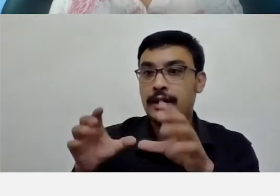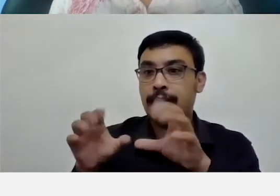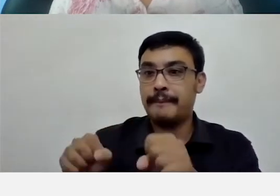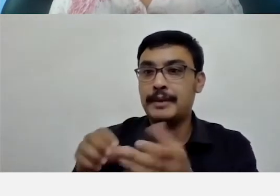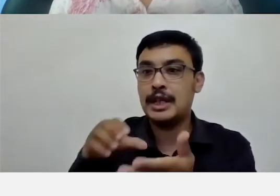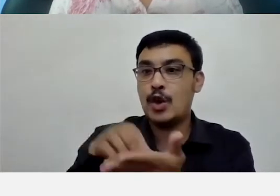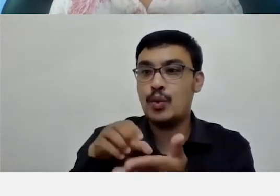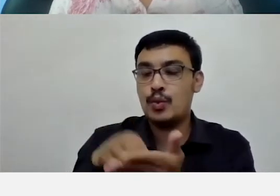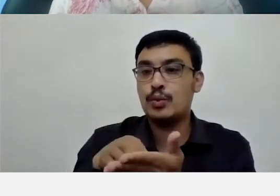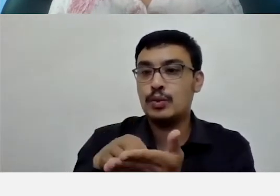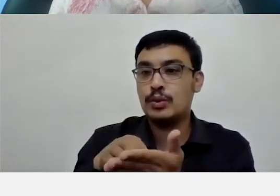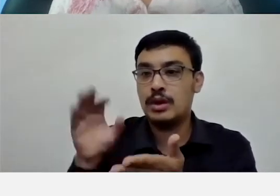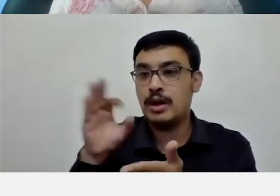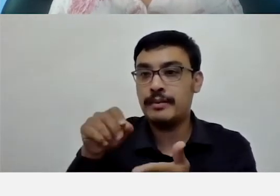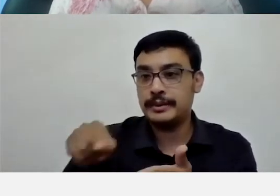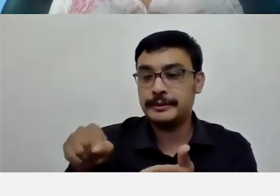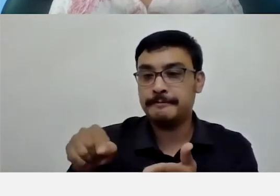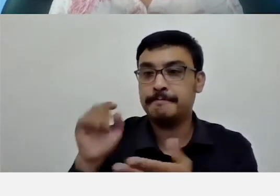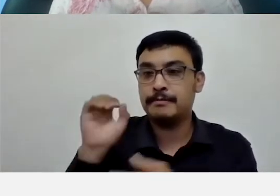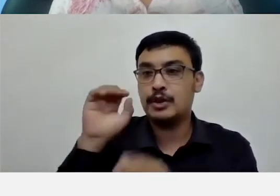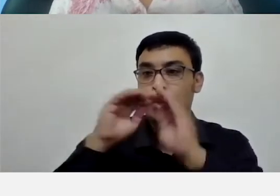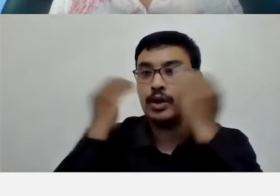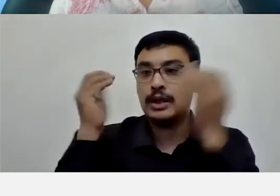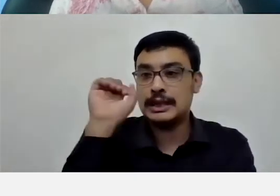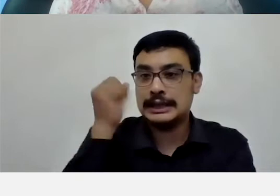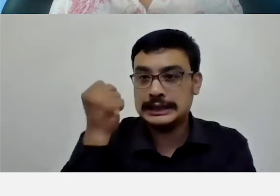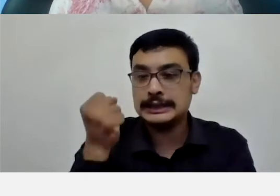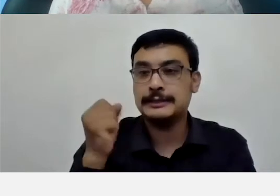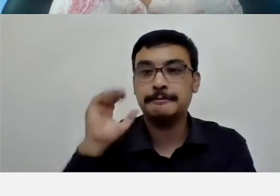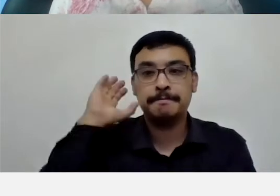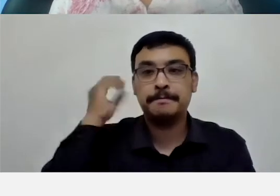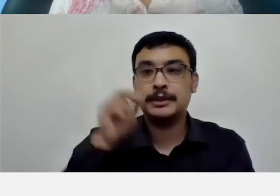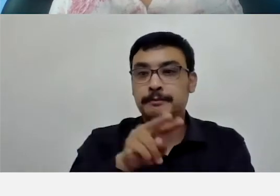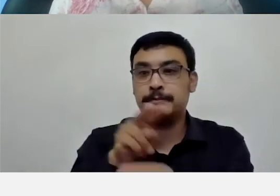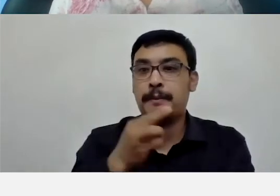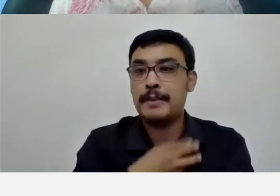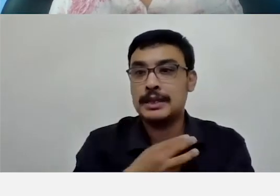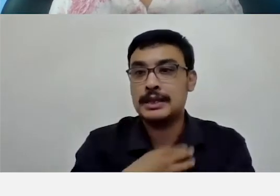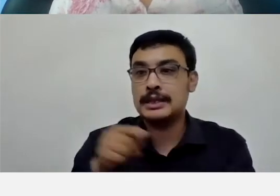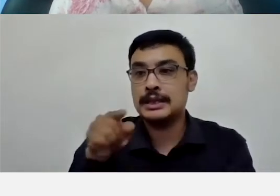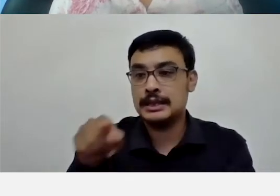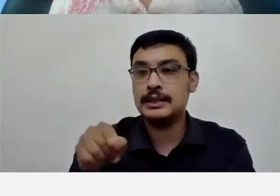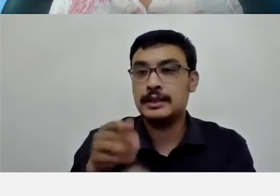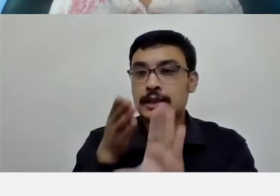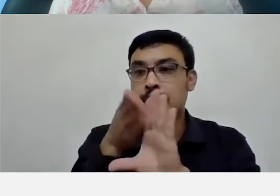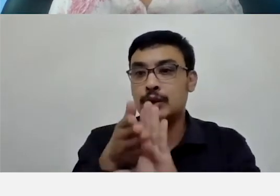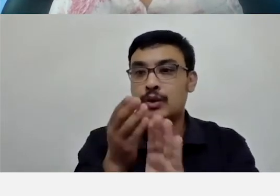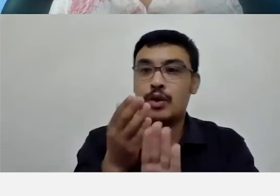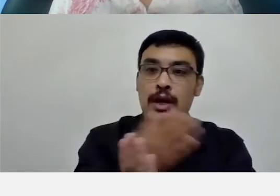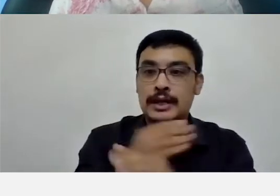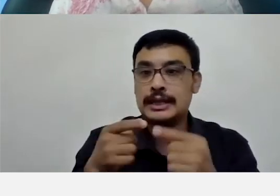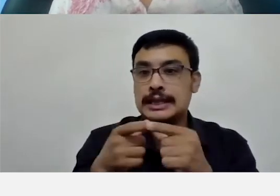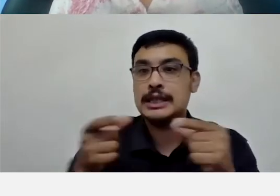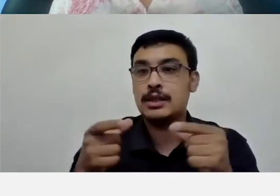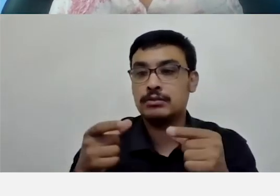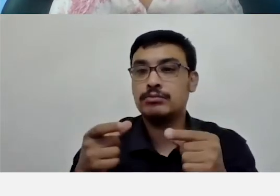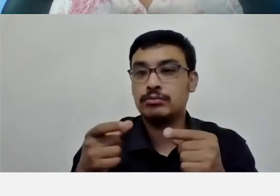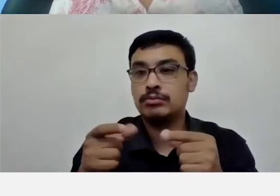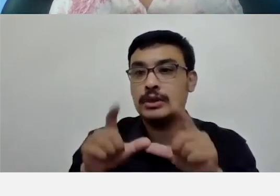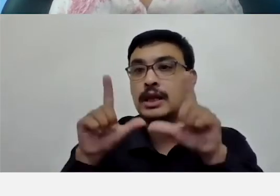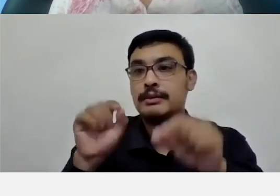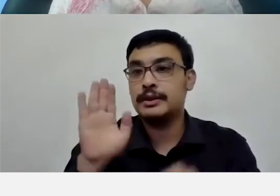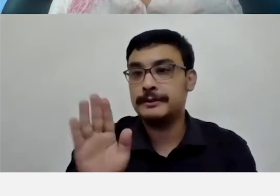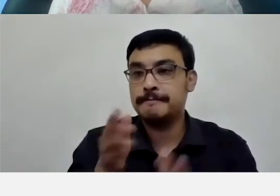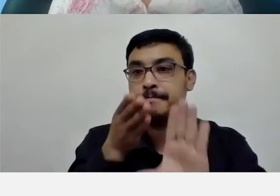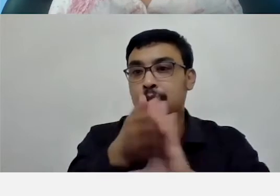all international tourists have to take ticket entrance to visit the World Heritage Site.